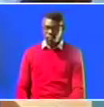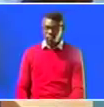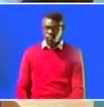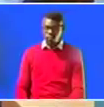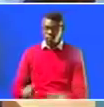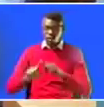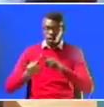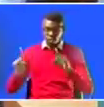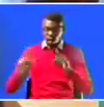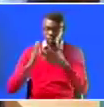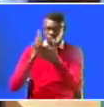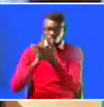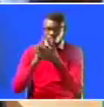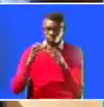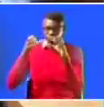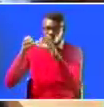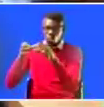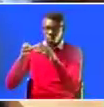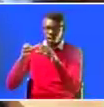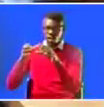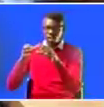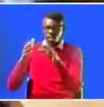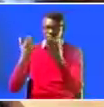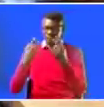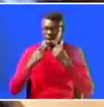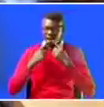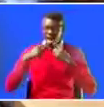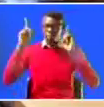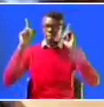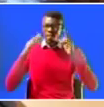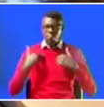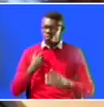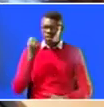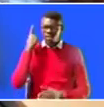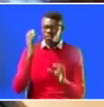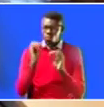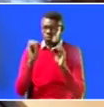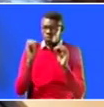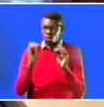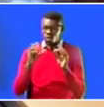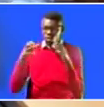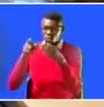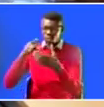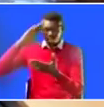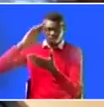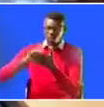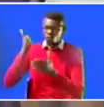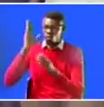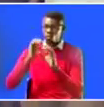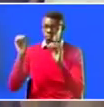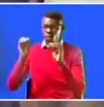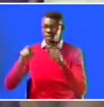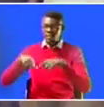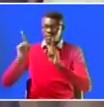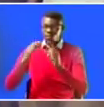But indeed, the group has made controversial declarations. For instance, atheists want the government to